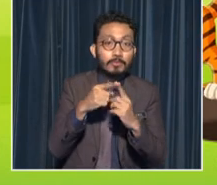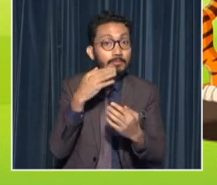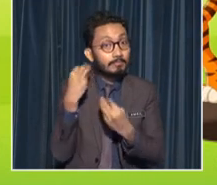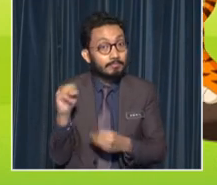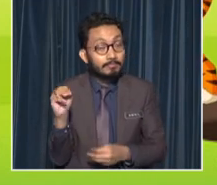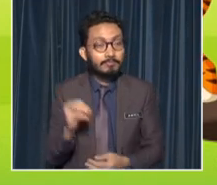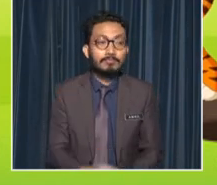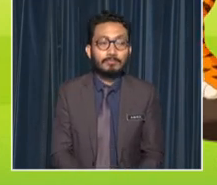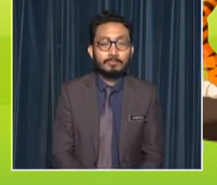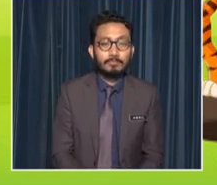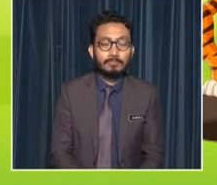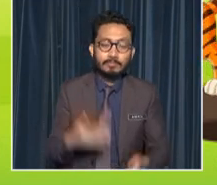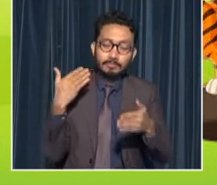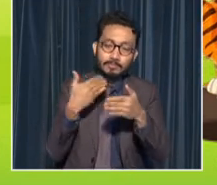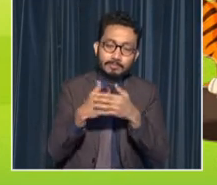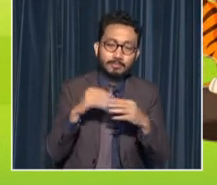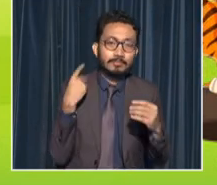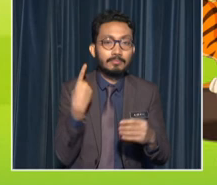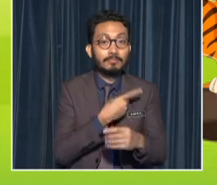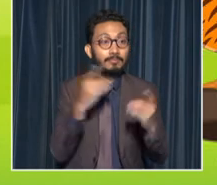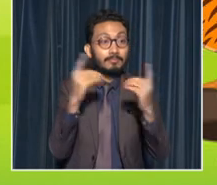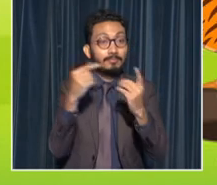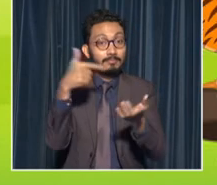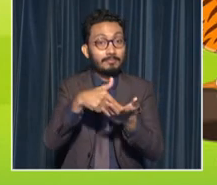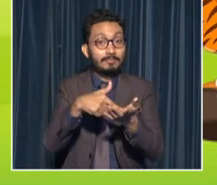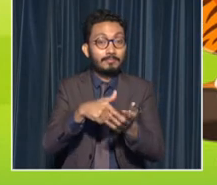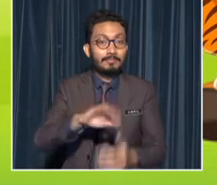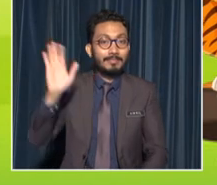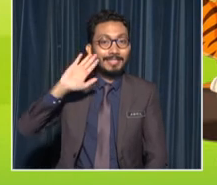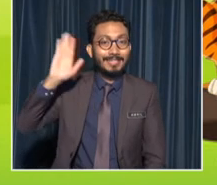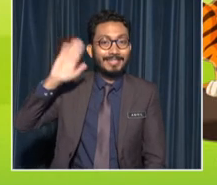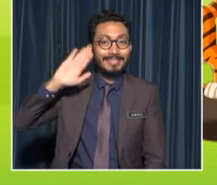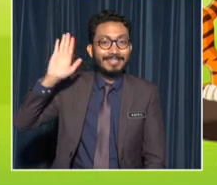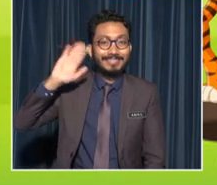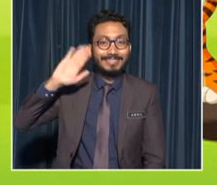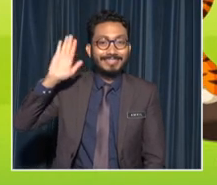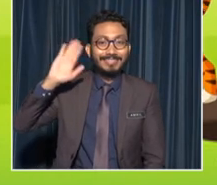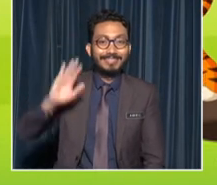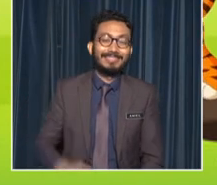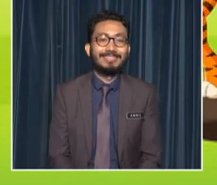them. Until we meet again, bye!